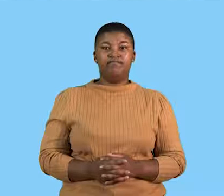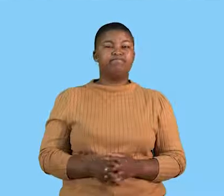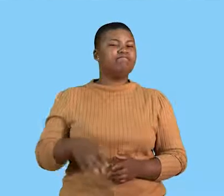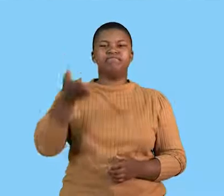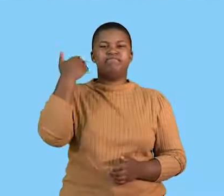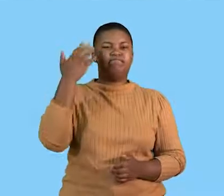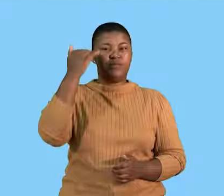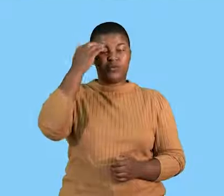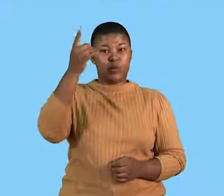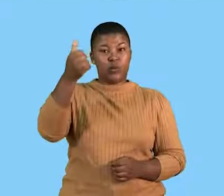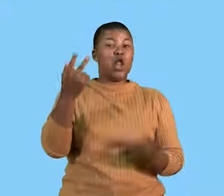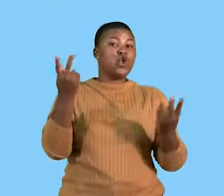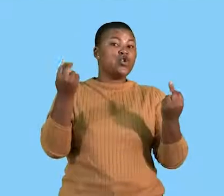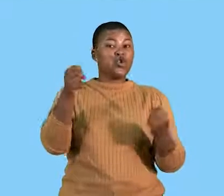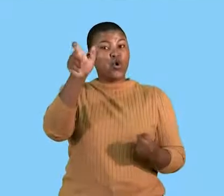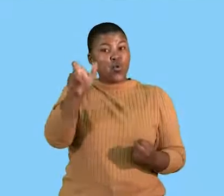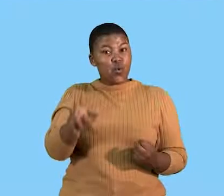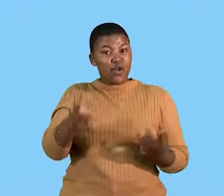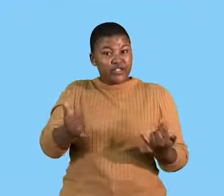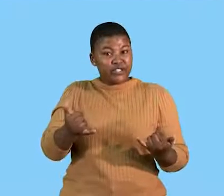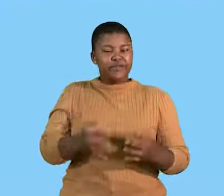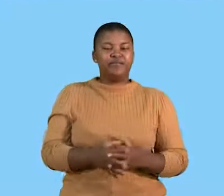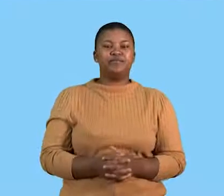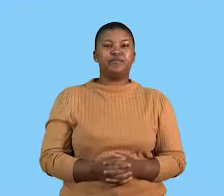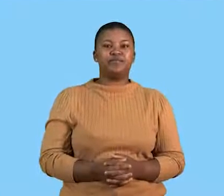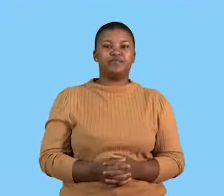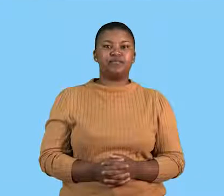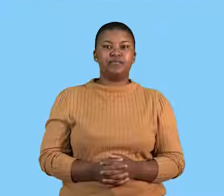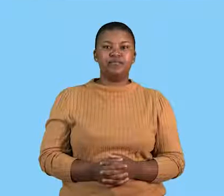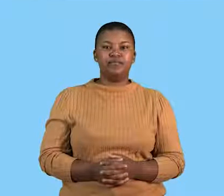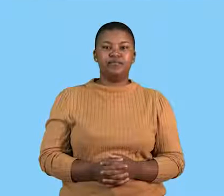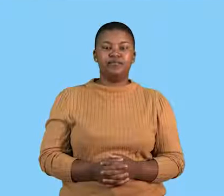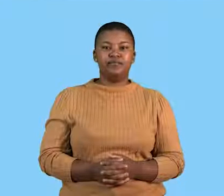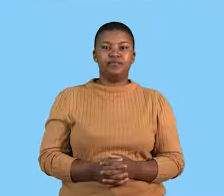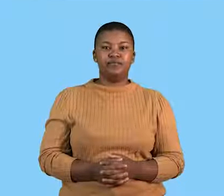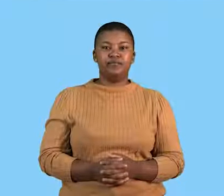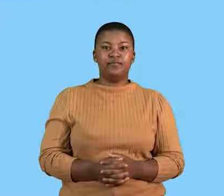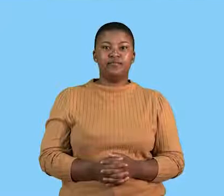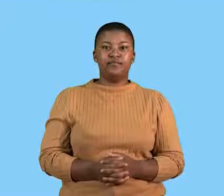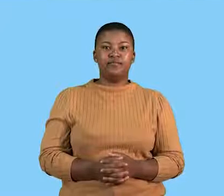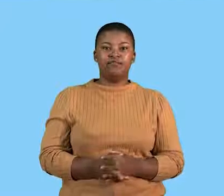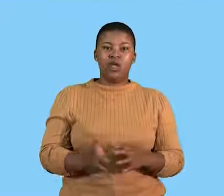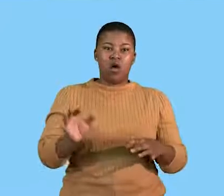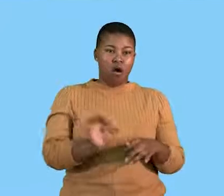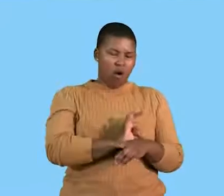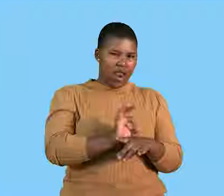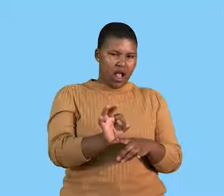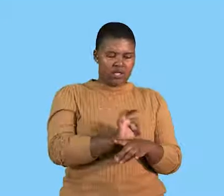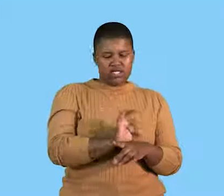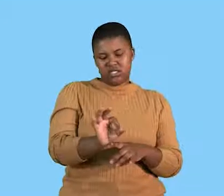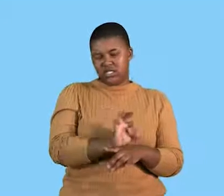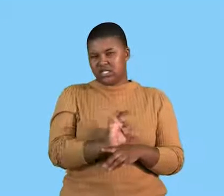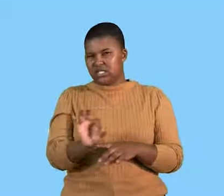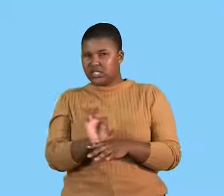old news. So let's look at our new words for today. We will have firstly organizing.